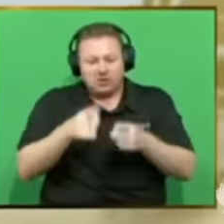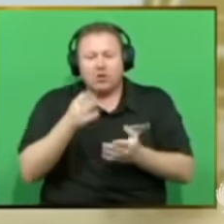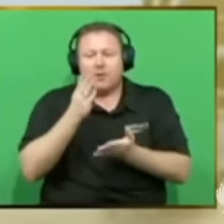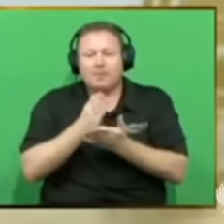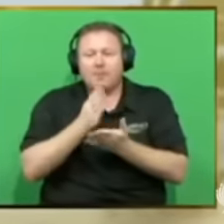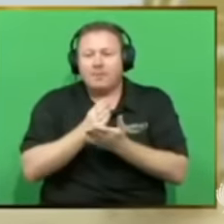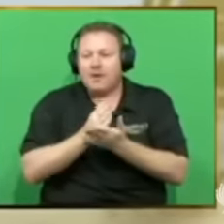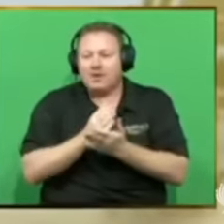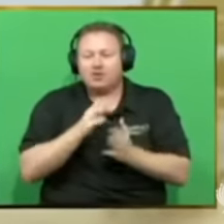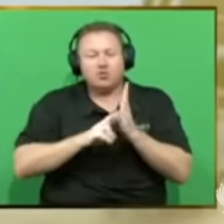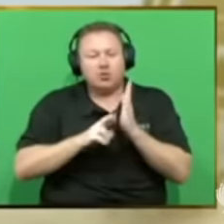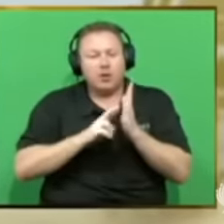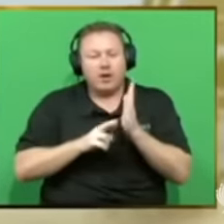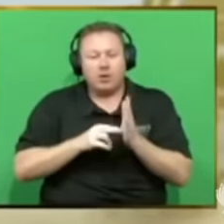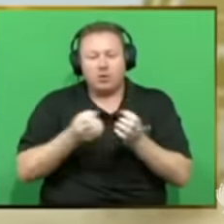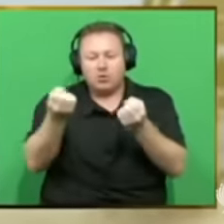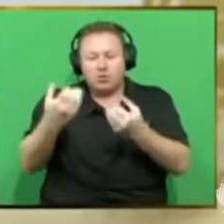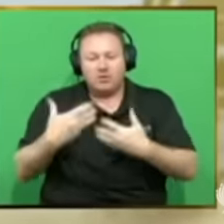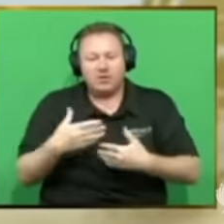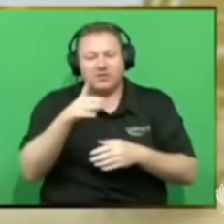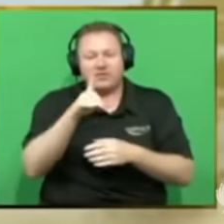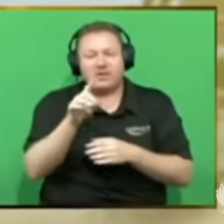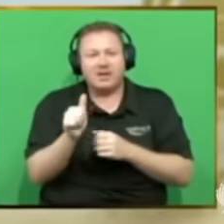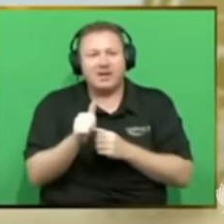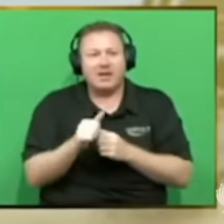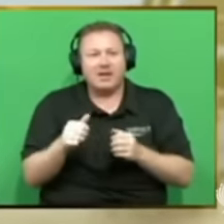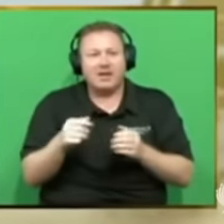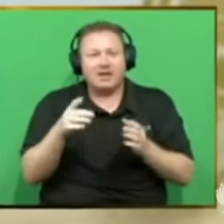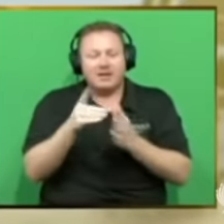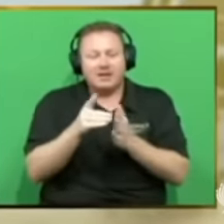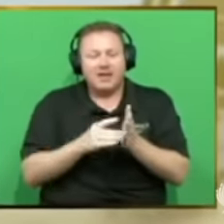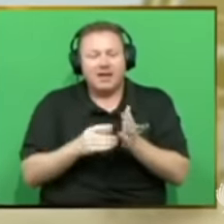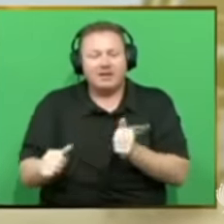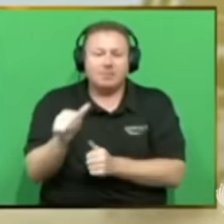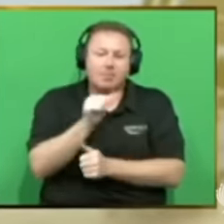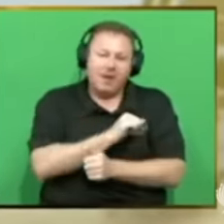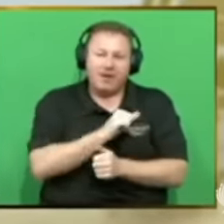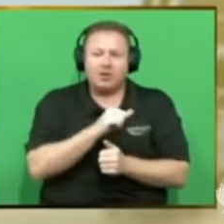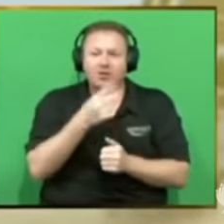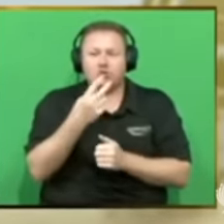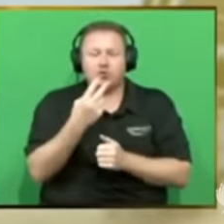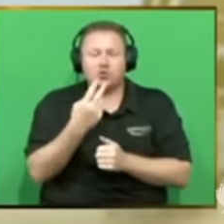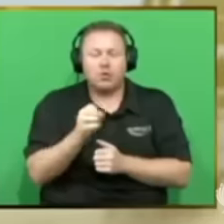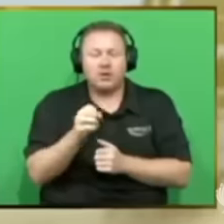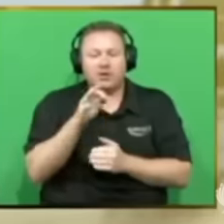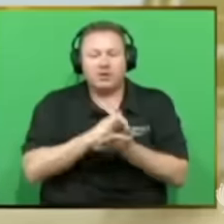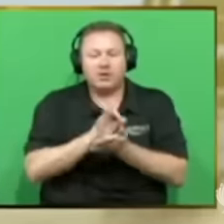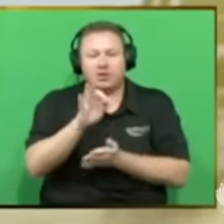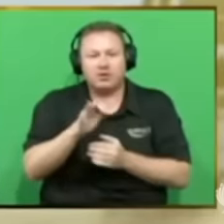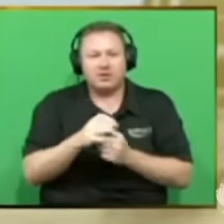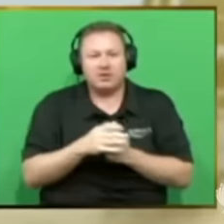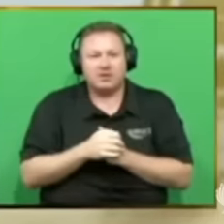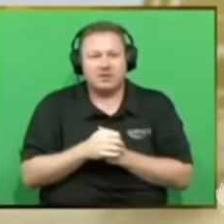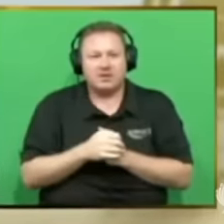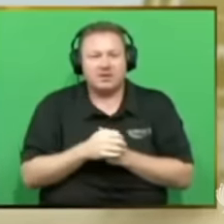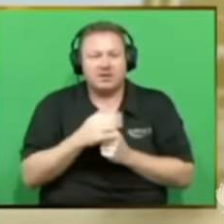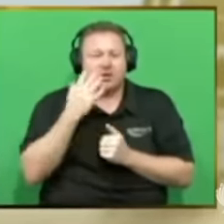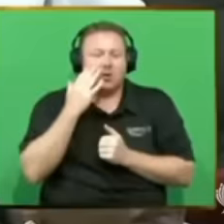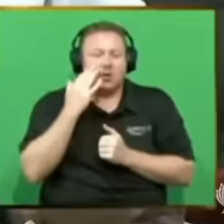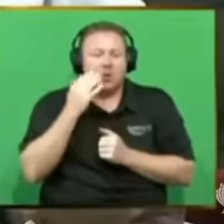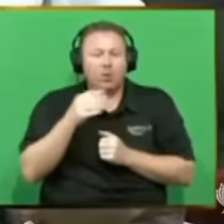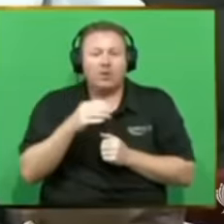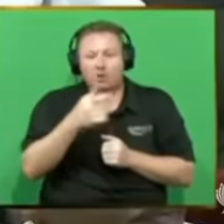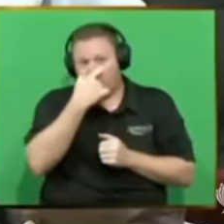their cadre deployment records to the DA dating back to January 2013 when President Ramaphosa became king of the